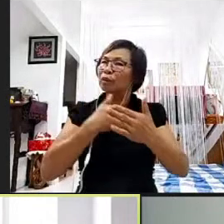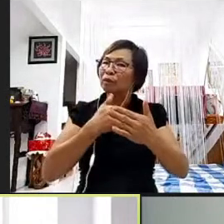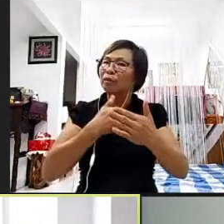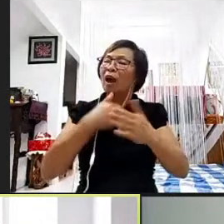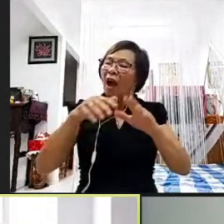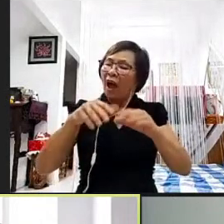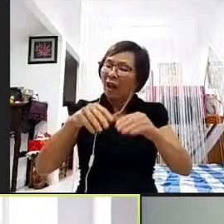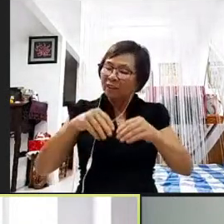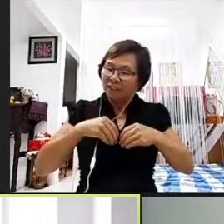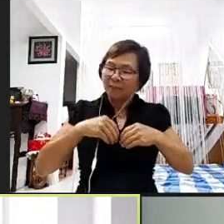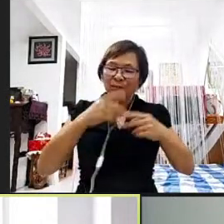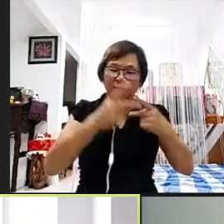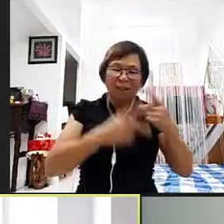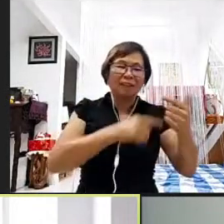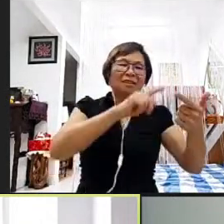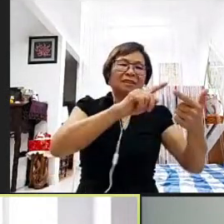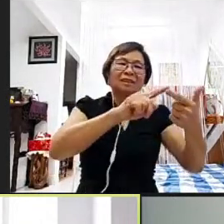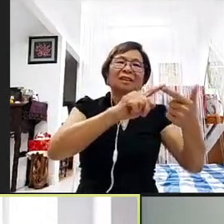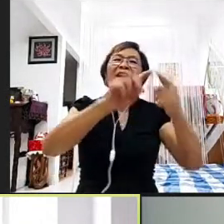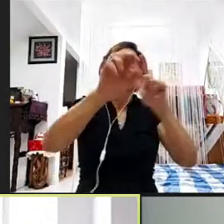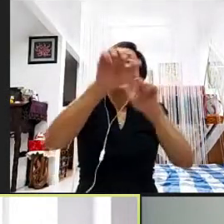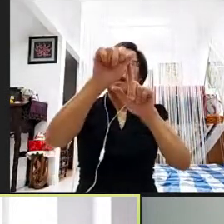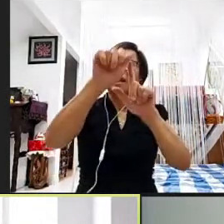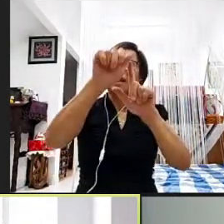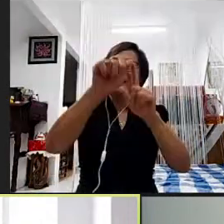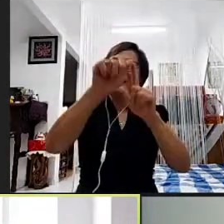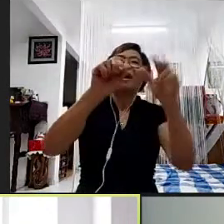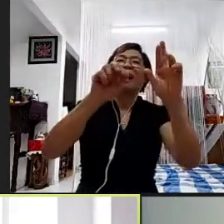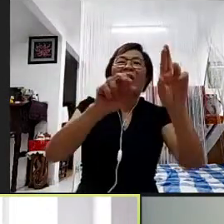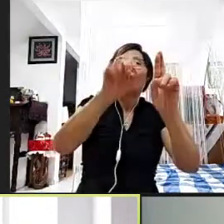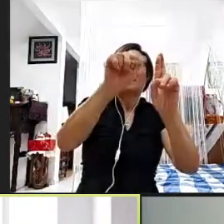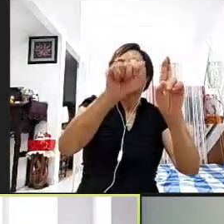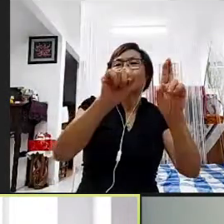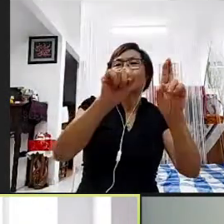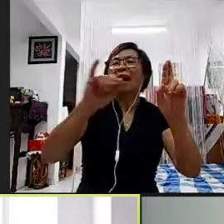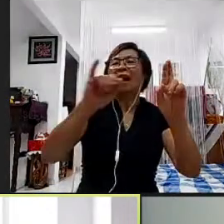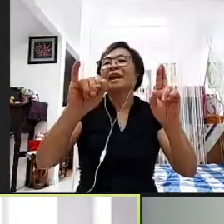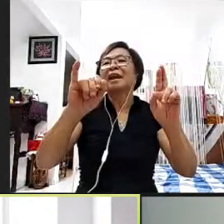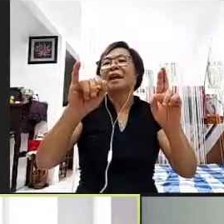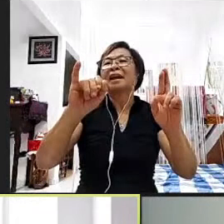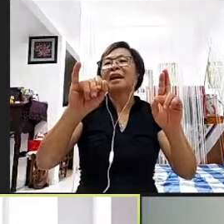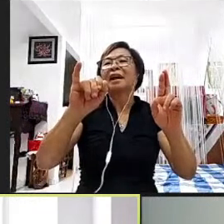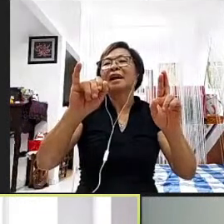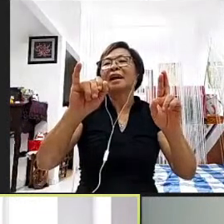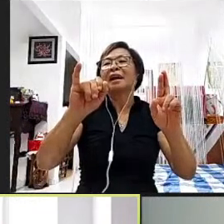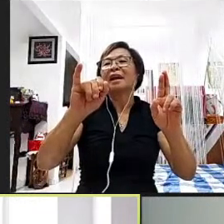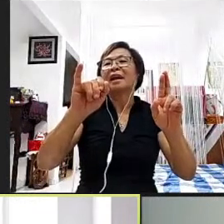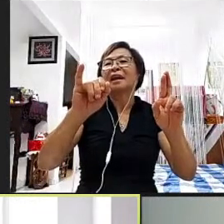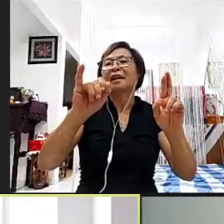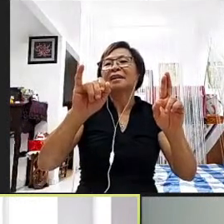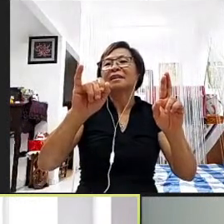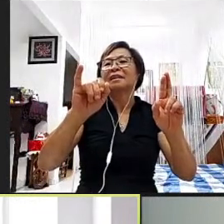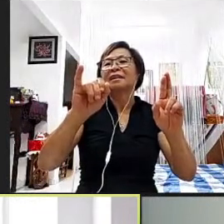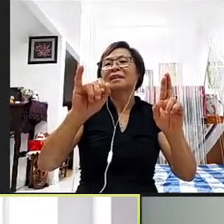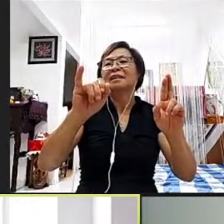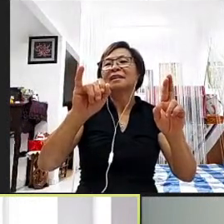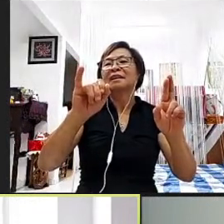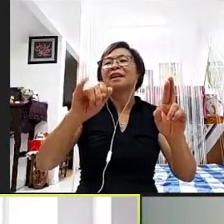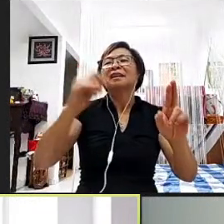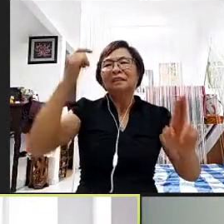A. Okay. Then the next is I. Rain ma. Ruma, ayam, I. I is